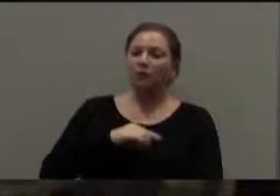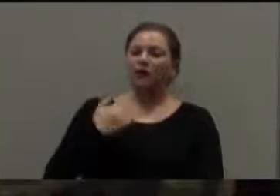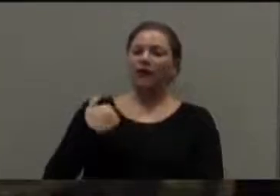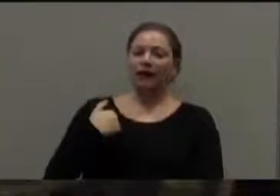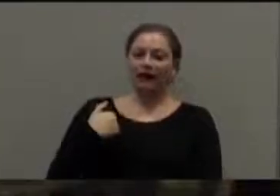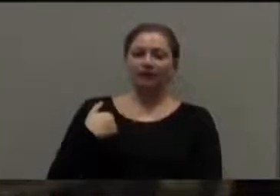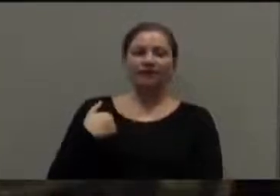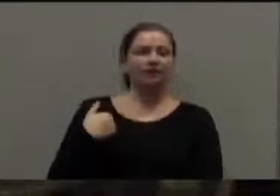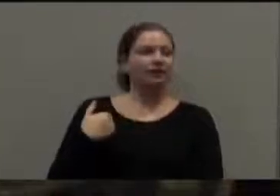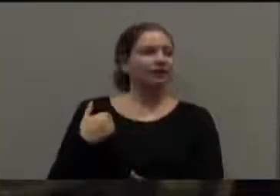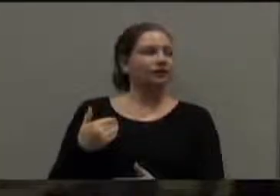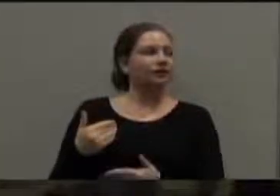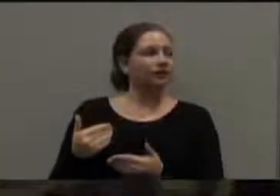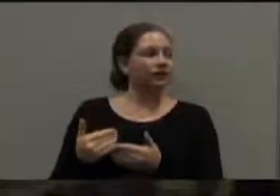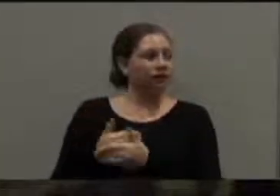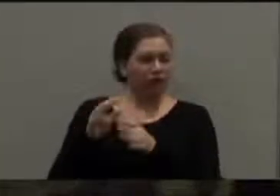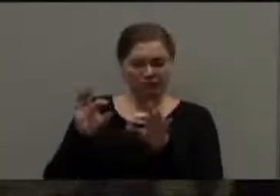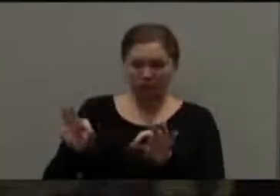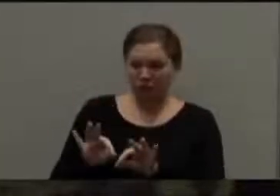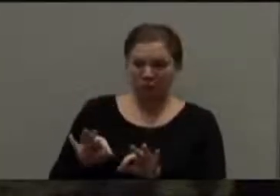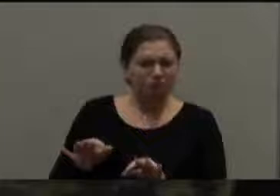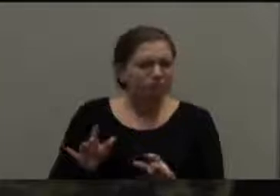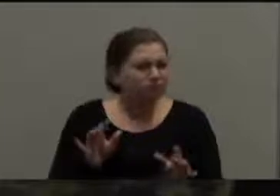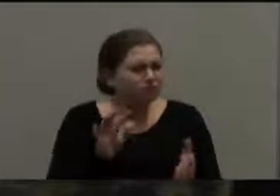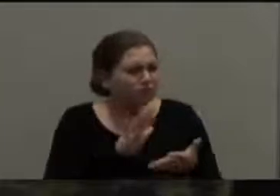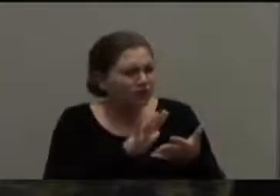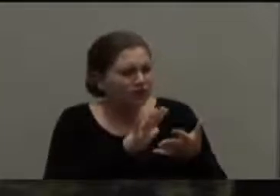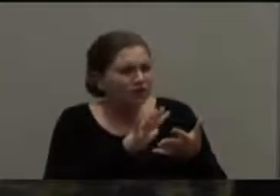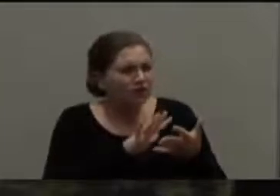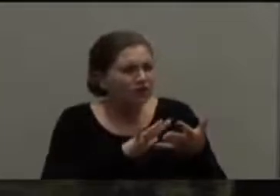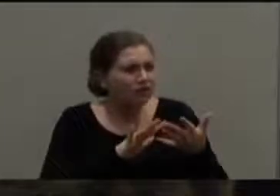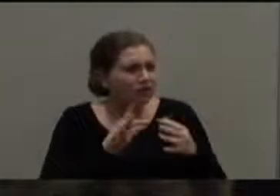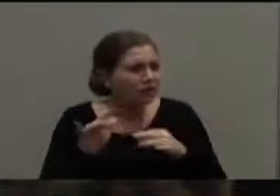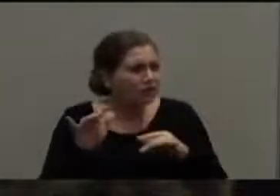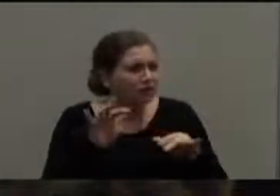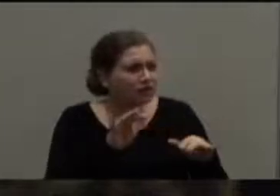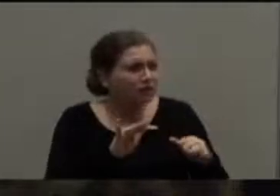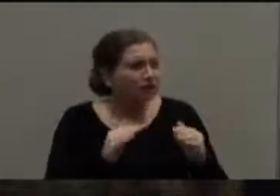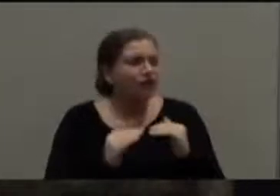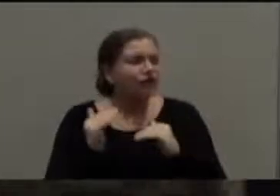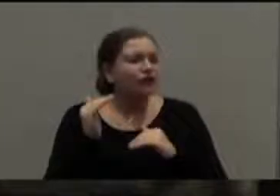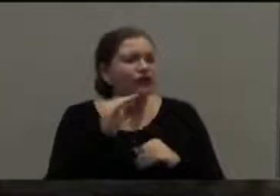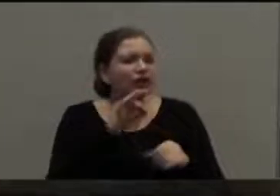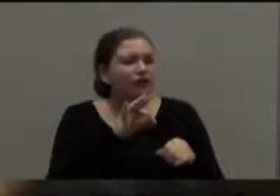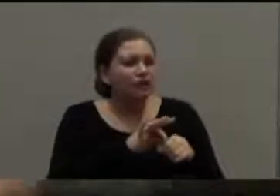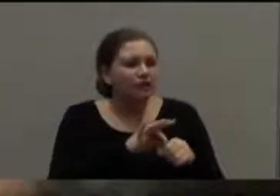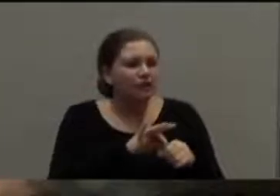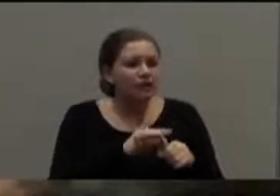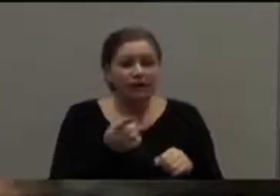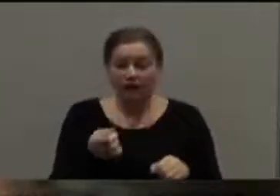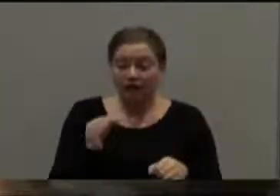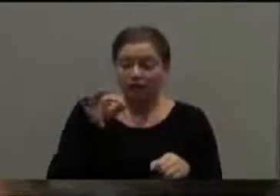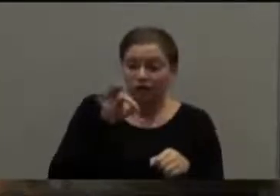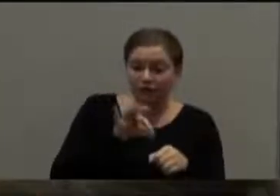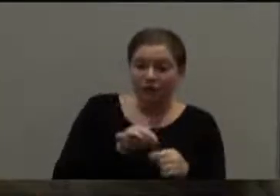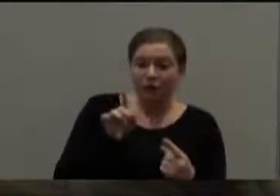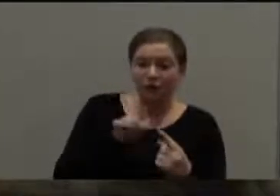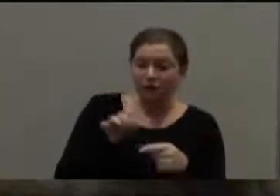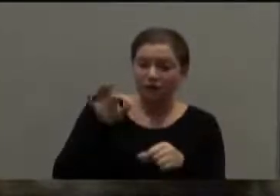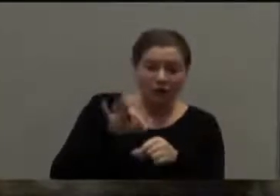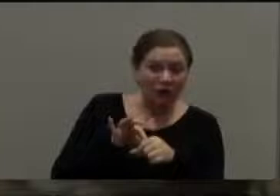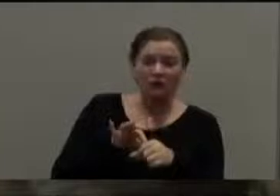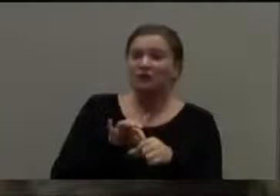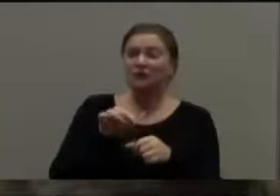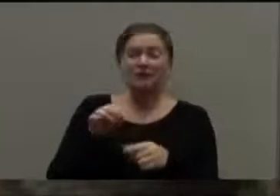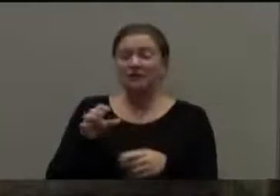from our, Well, now we take the vote. Yeah, you gotta take a vote? that was a motion to take a vote.